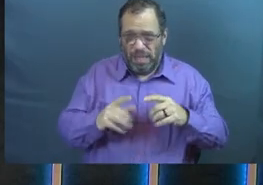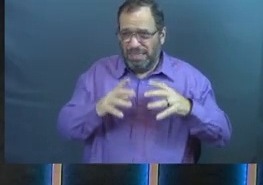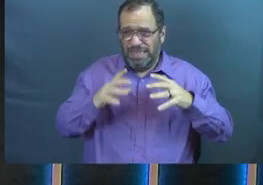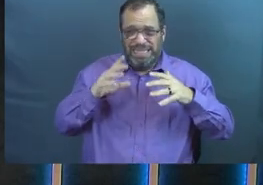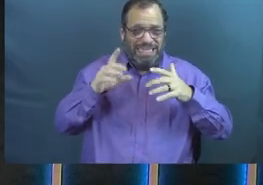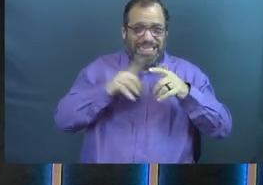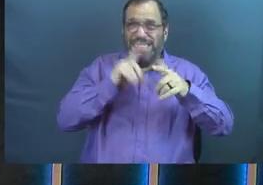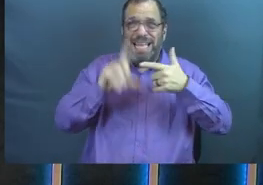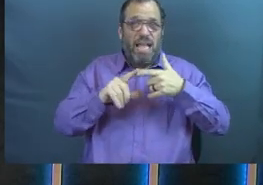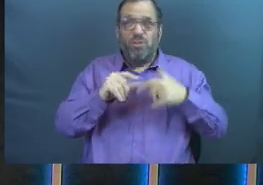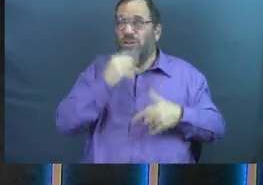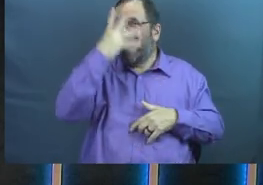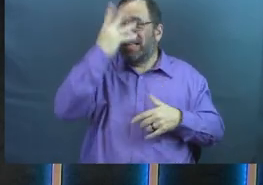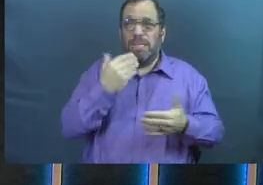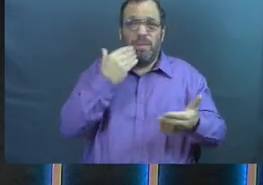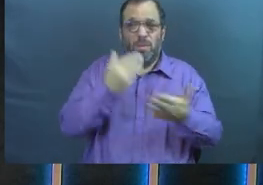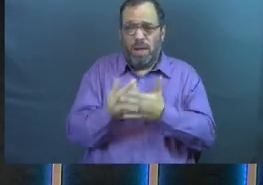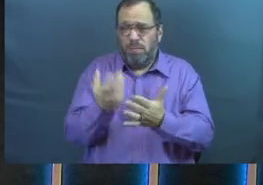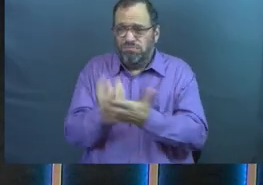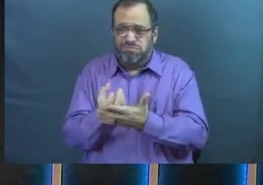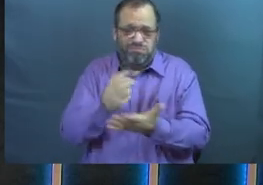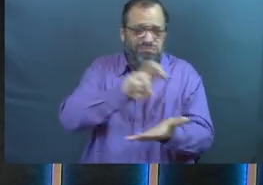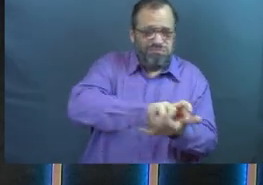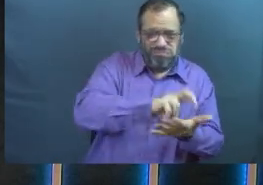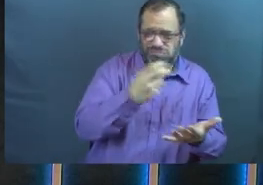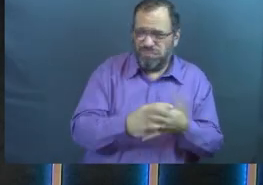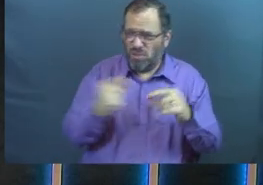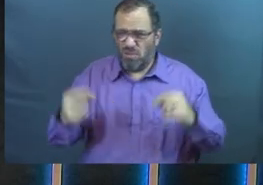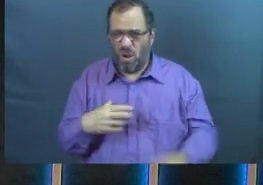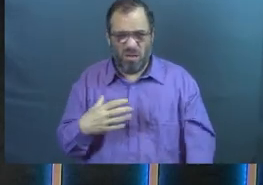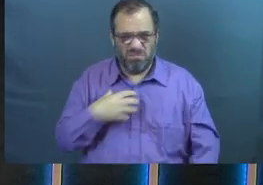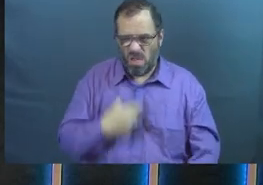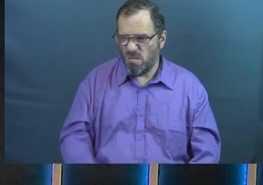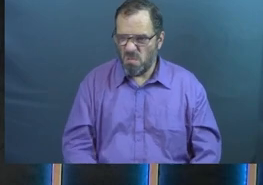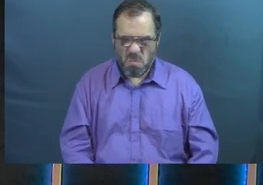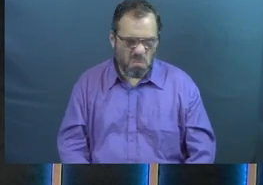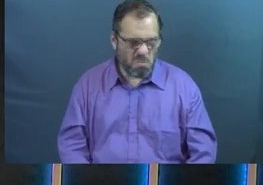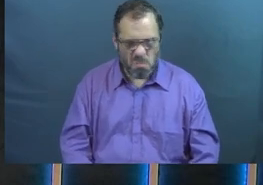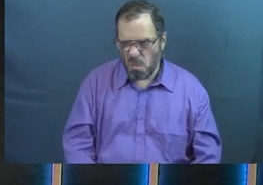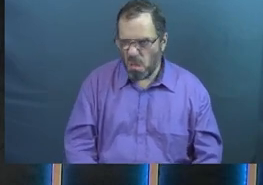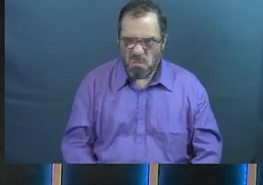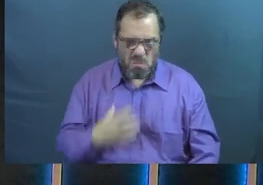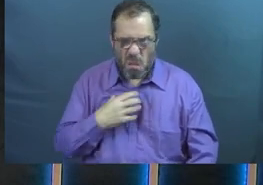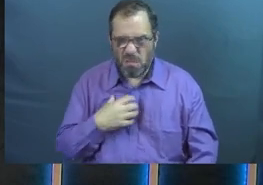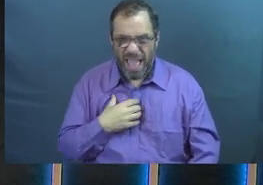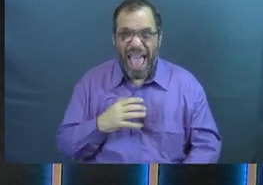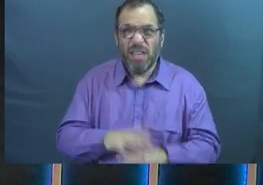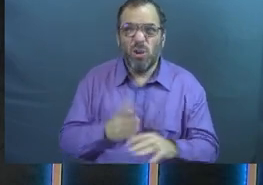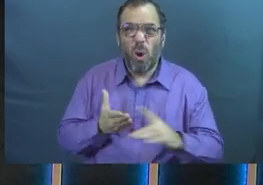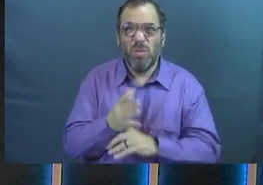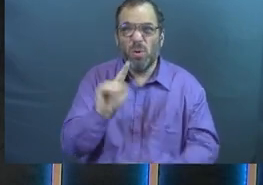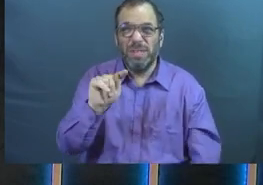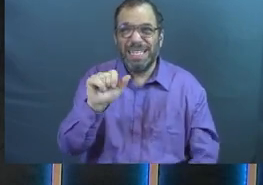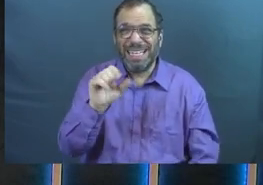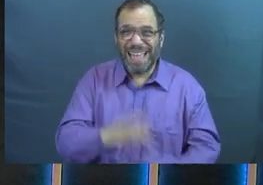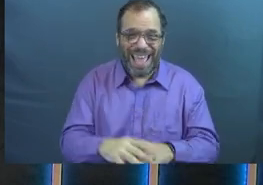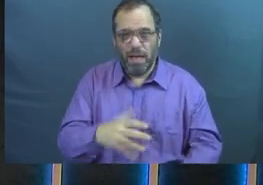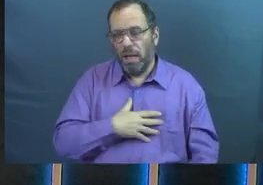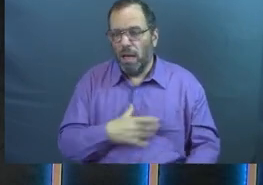happening. And you're not sleeping well. And you're sore and you're grumpy. And you're going through TSA and